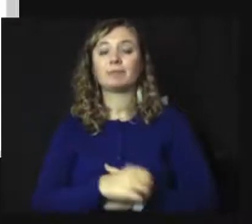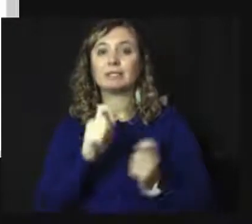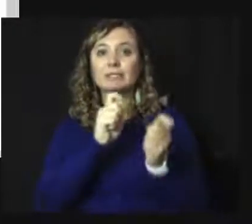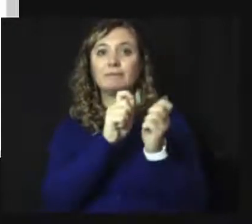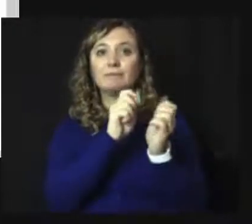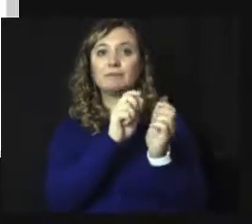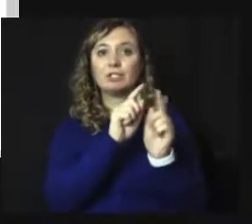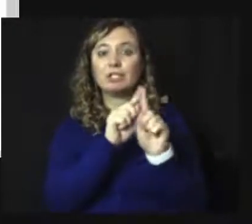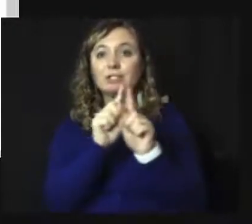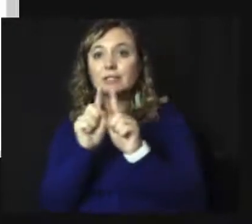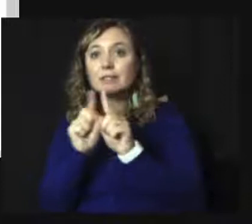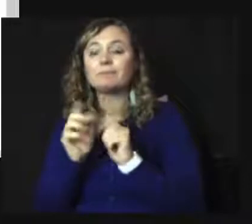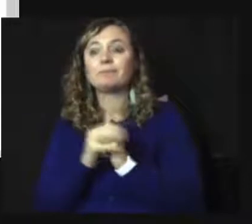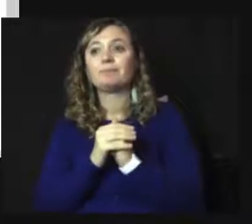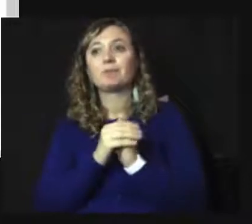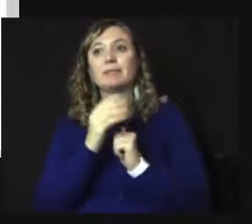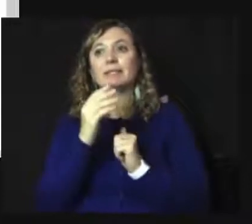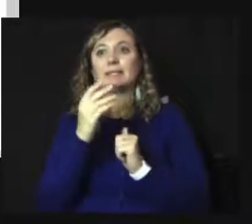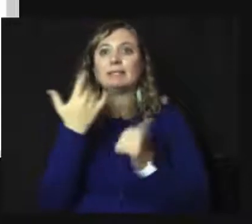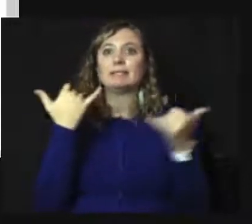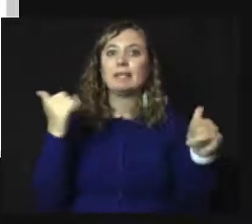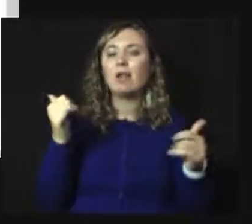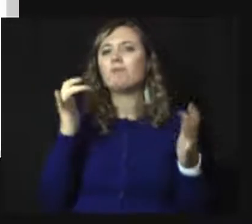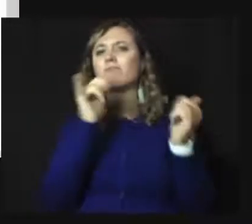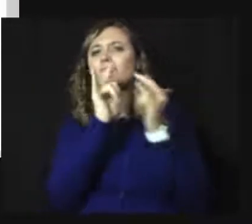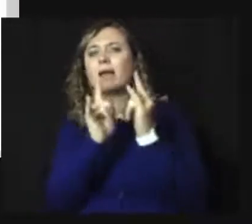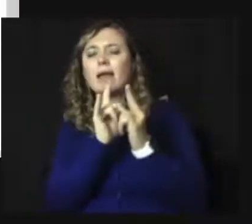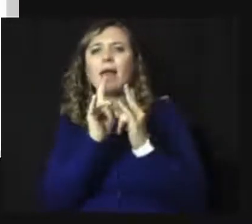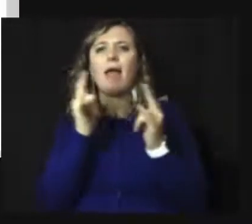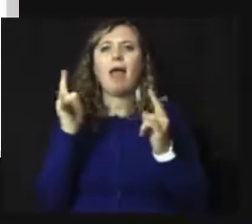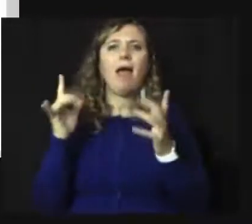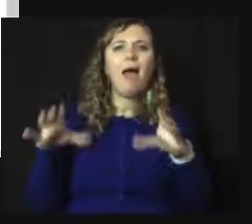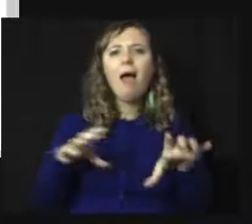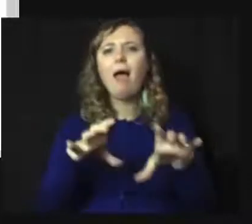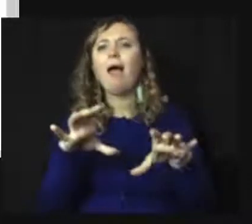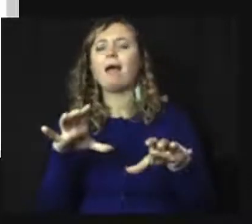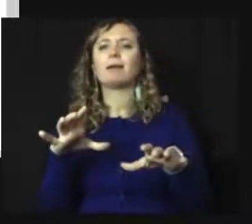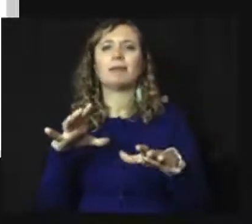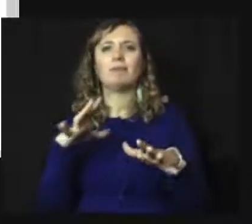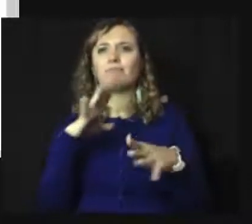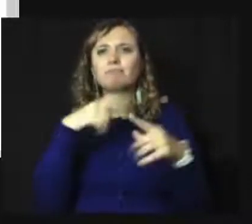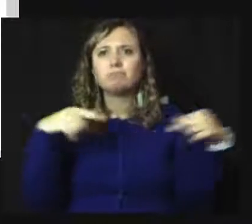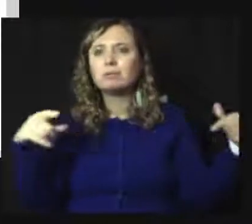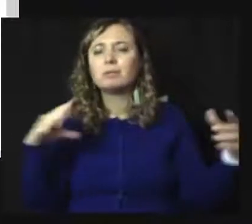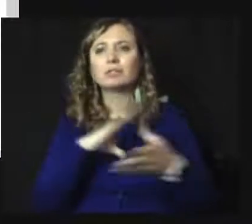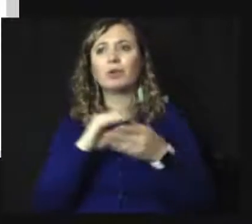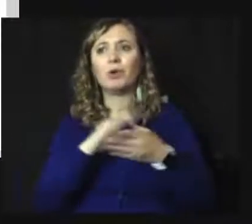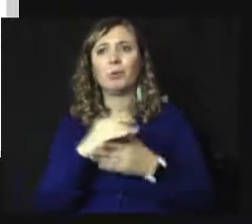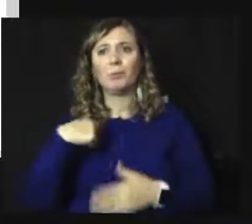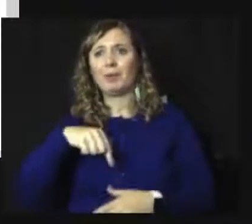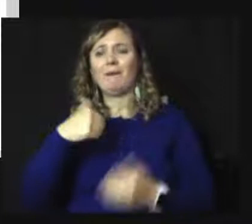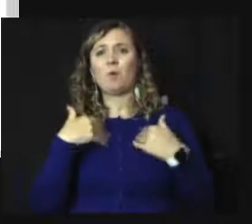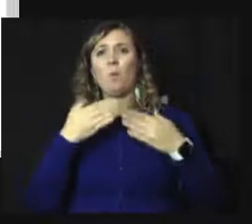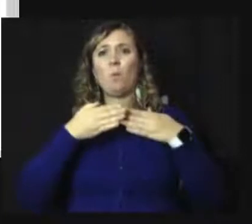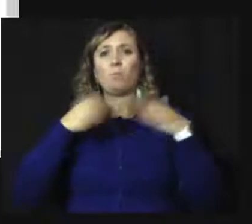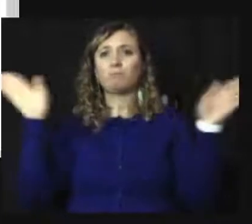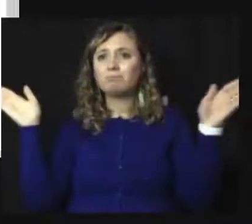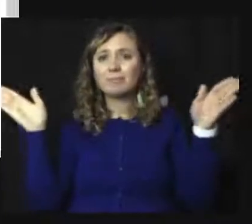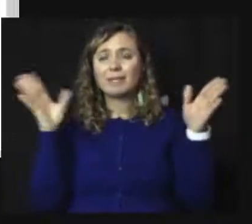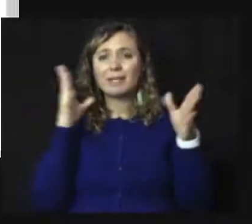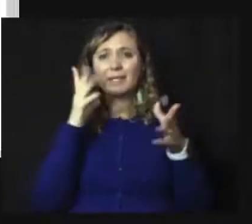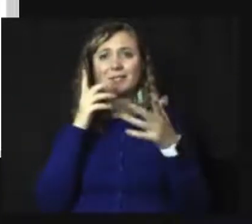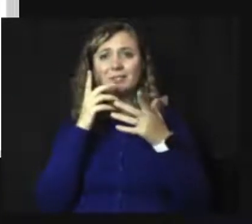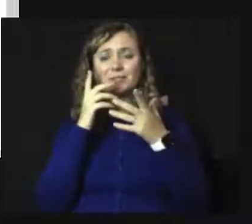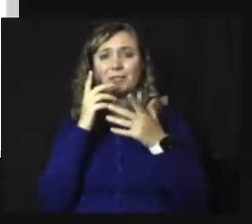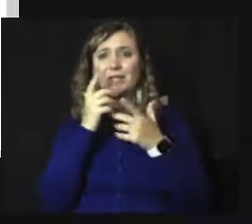silly, romantic action stories. Autistic people have widely varying interests, just like everyone else. Life is more than just pain and discomfort.